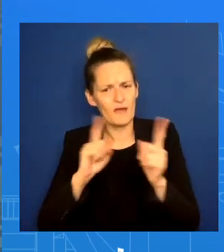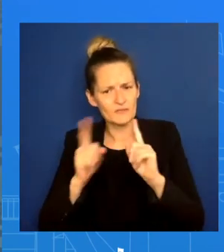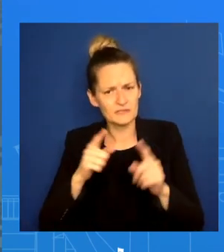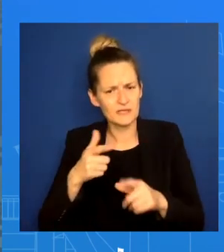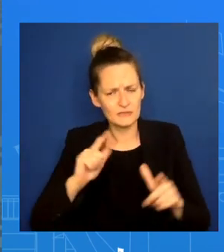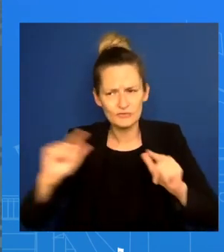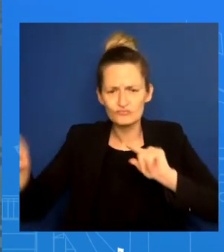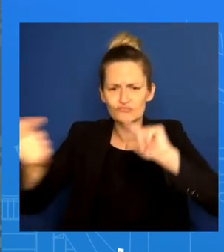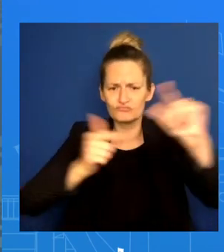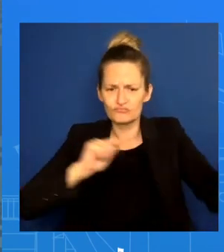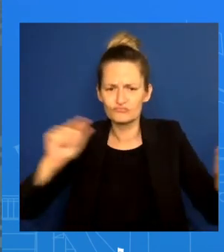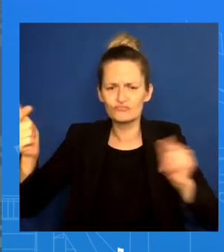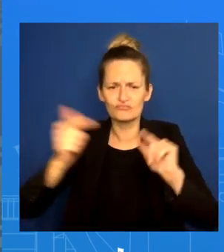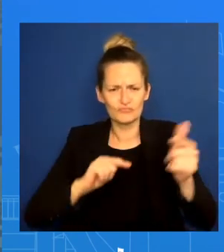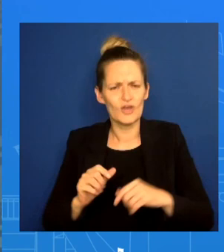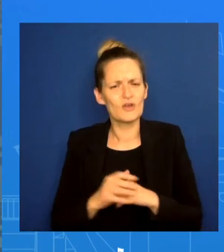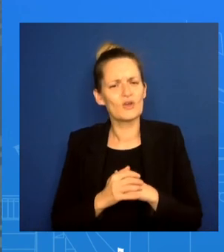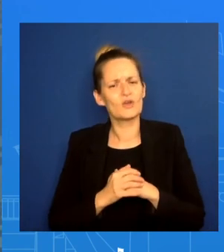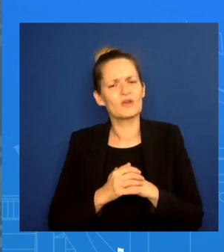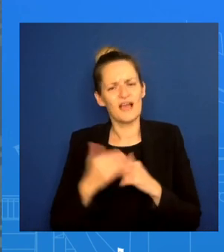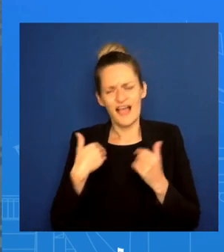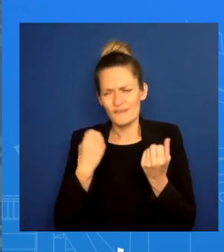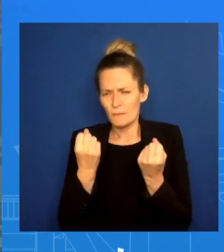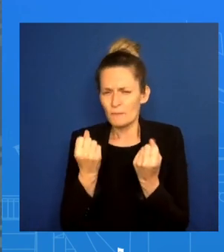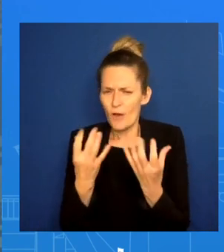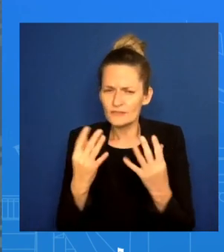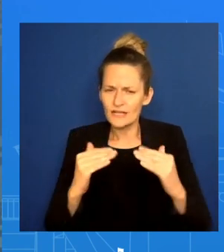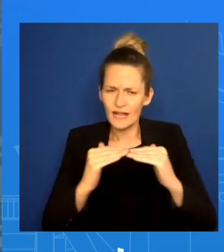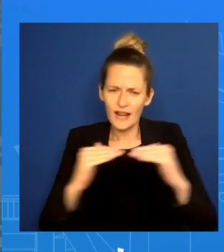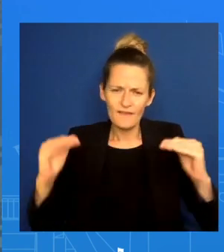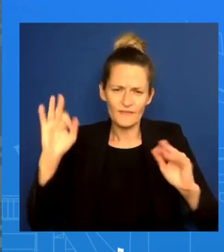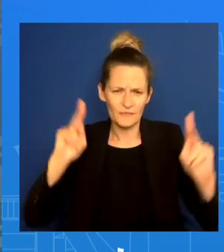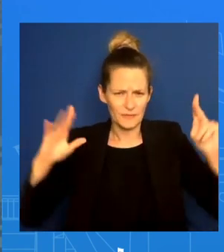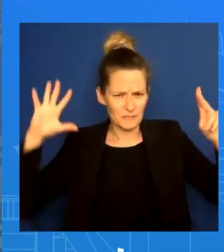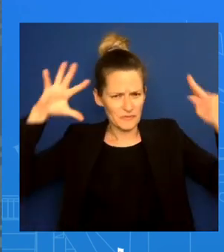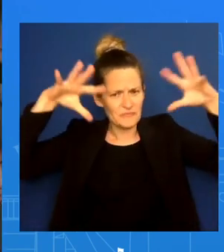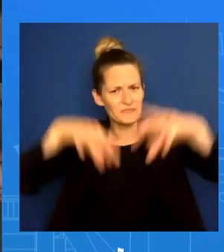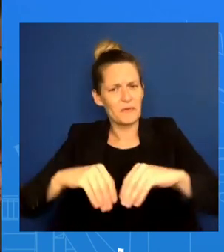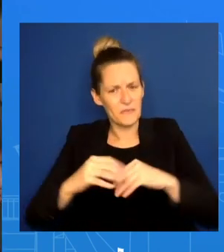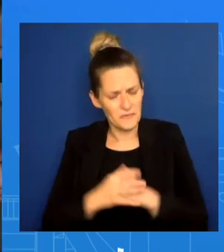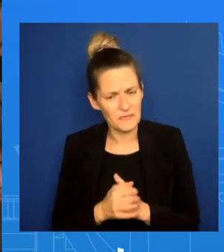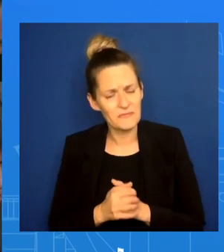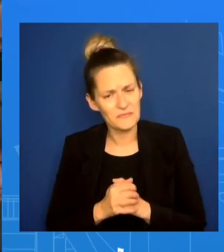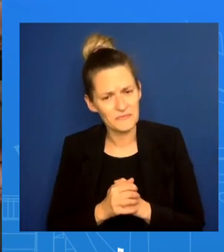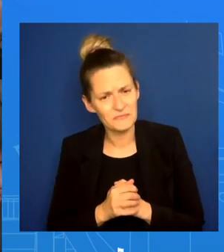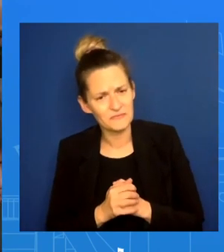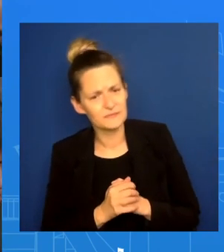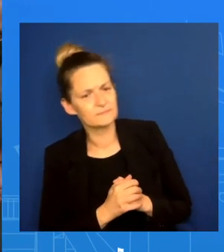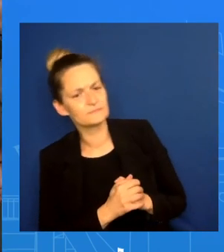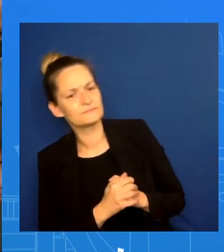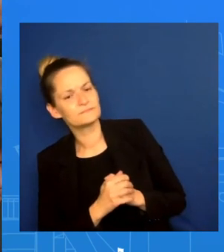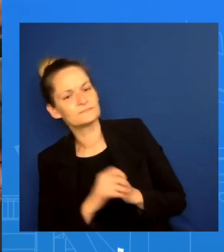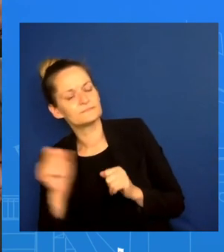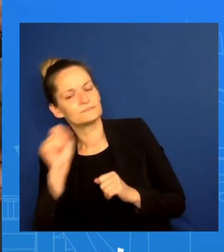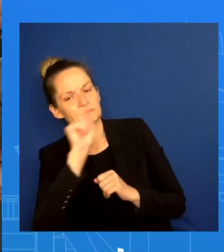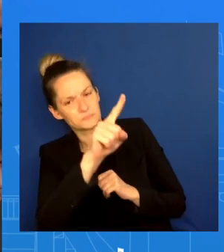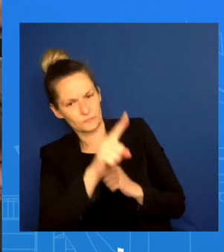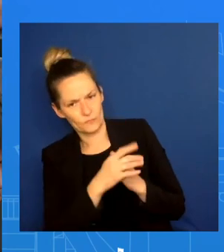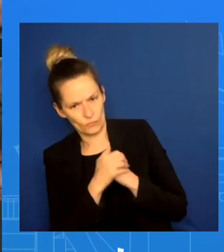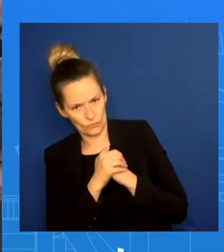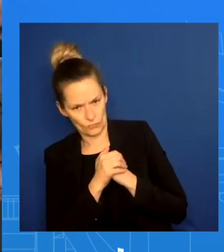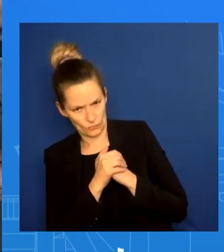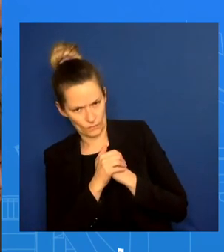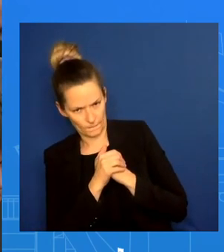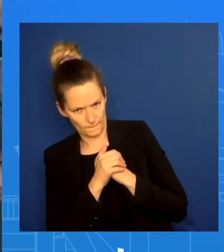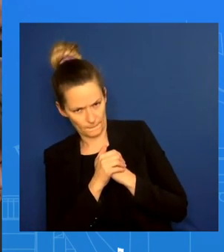Chinese. Just more on the timing today of Secretary Blinken's announcement on the fact that the U.S. had made a deal.